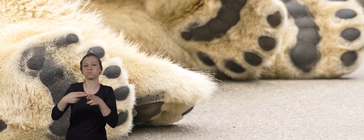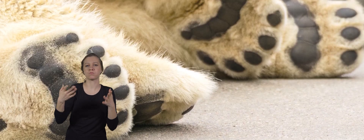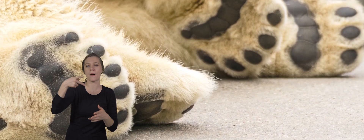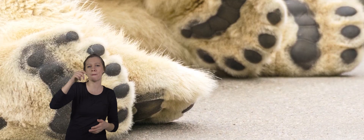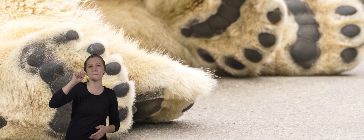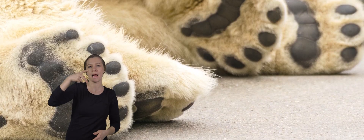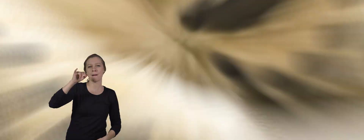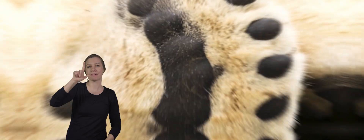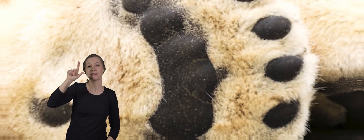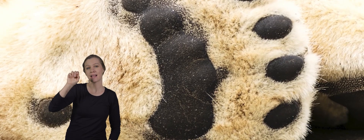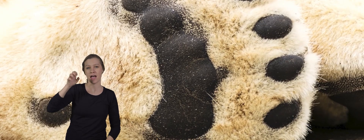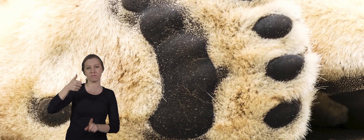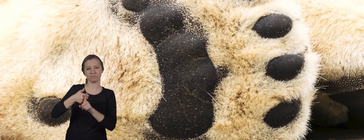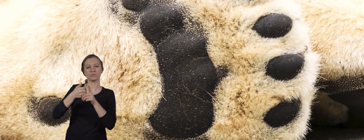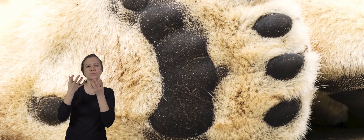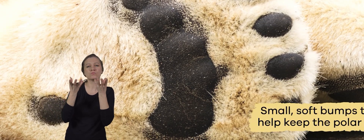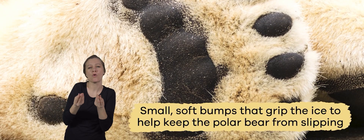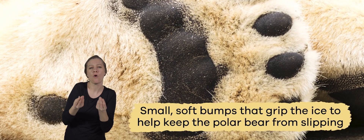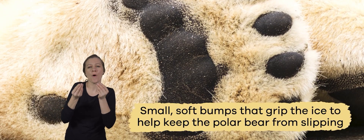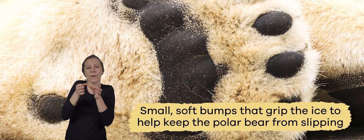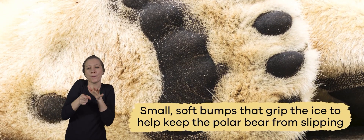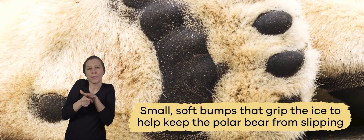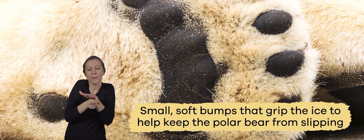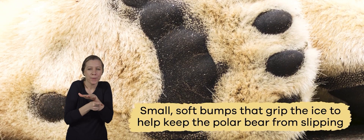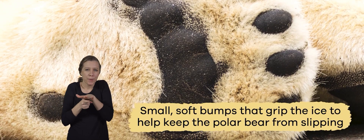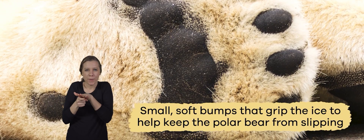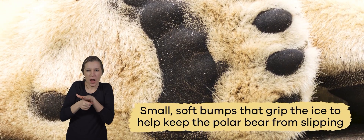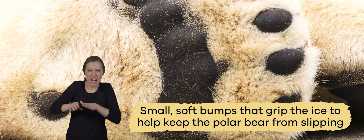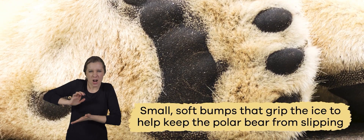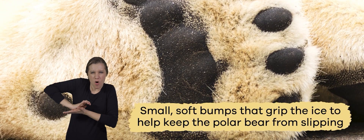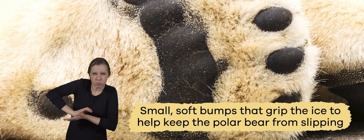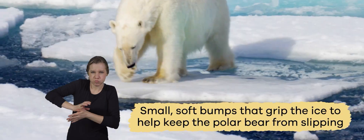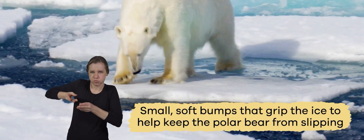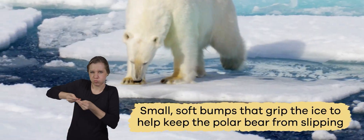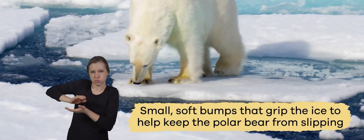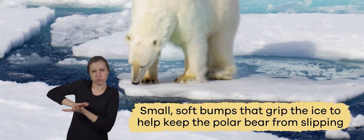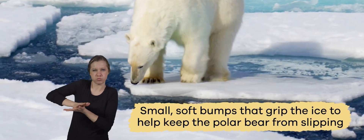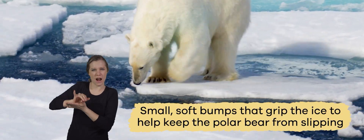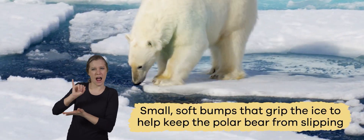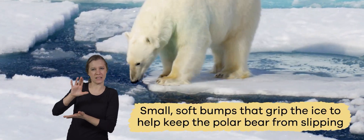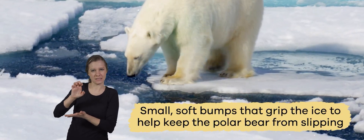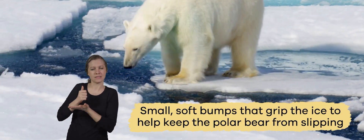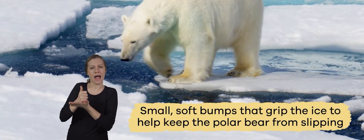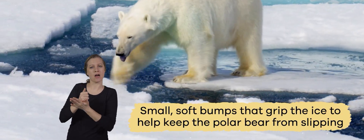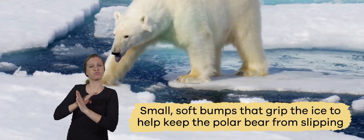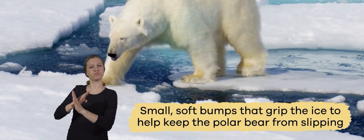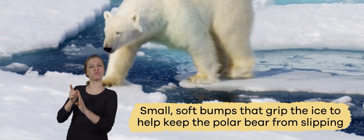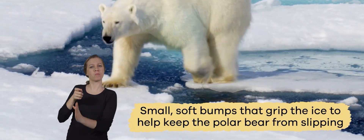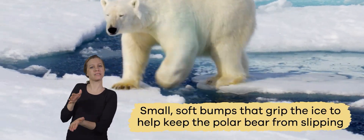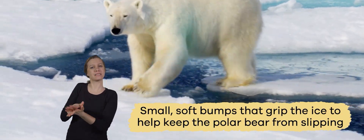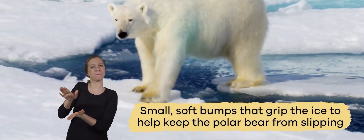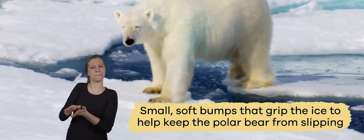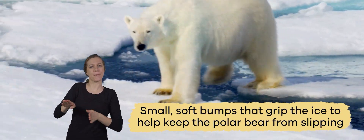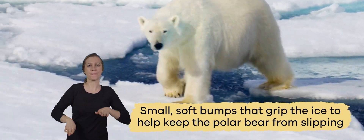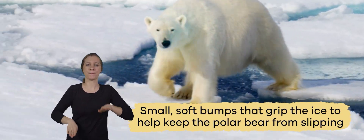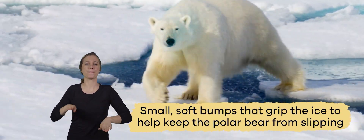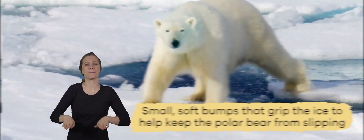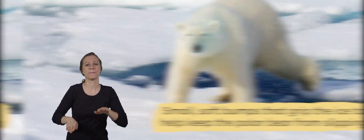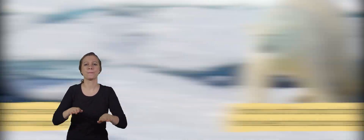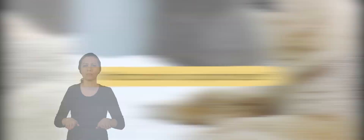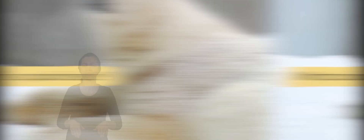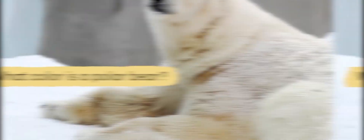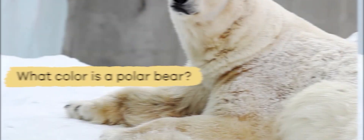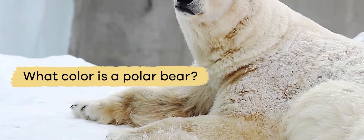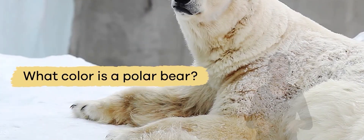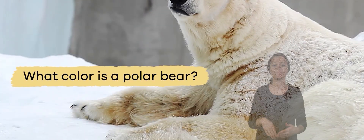called papillae. Papillae are small, soft bumps that grip the ice to help keep the polar bear from slipping.